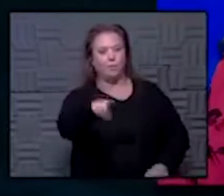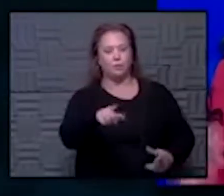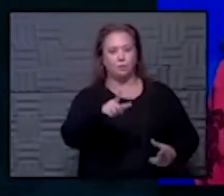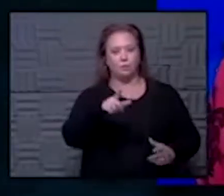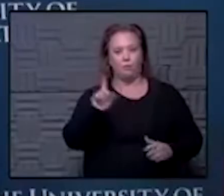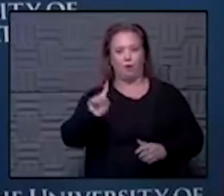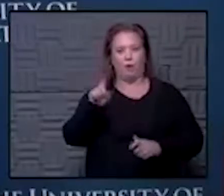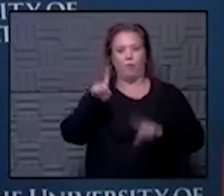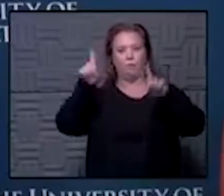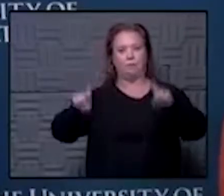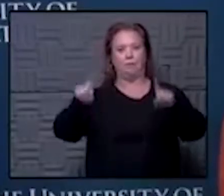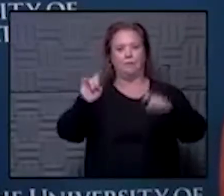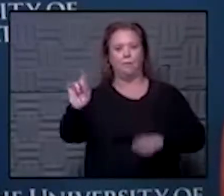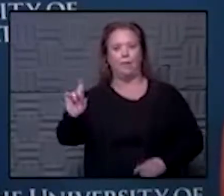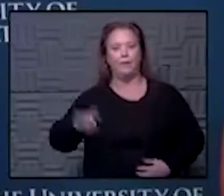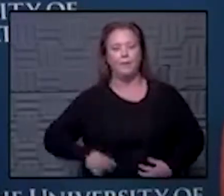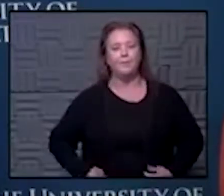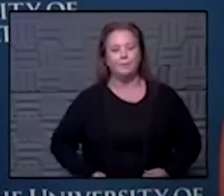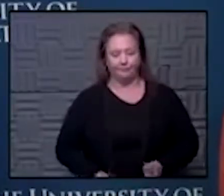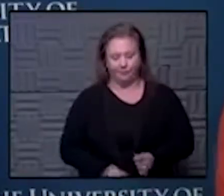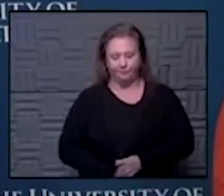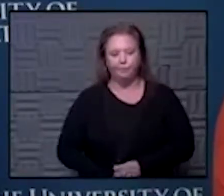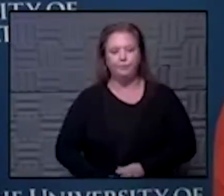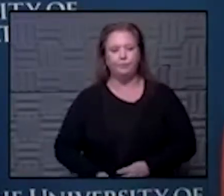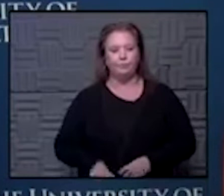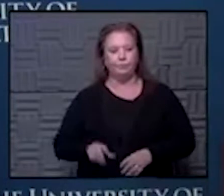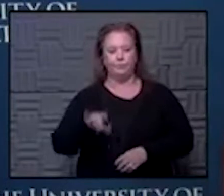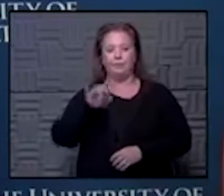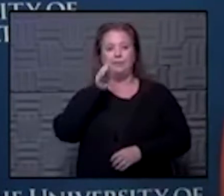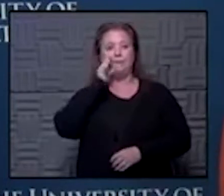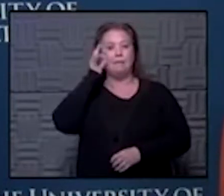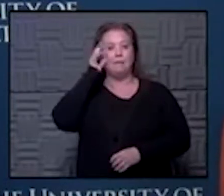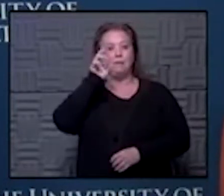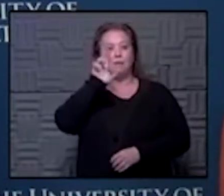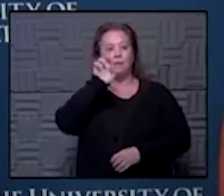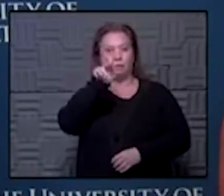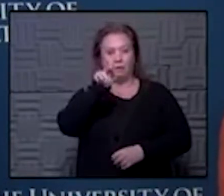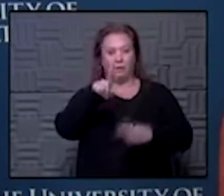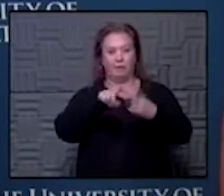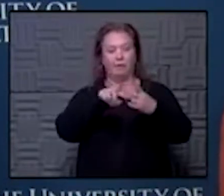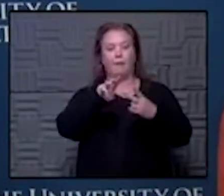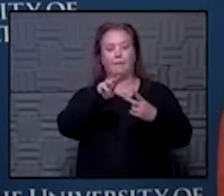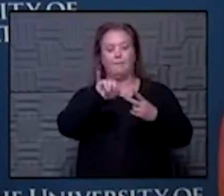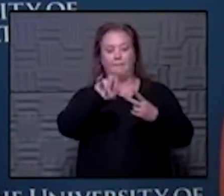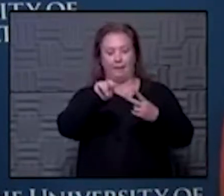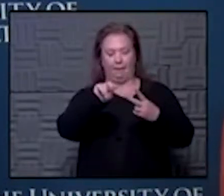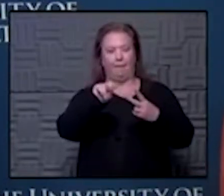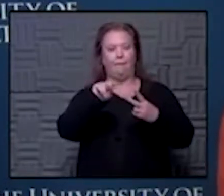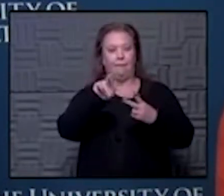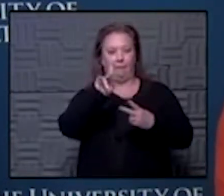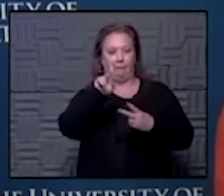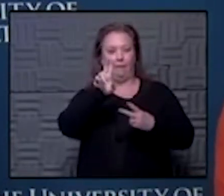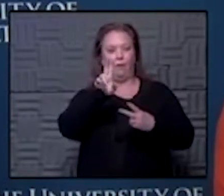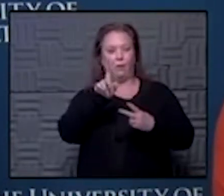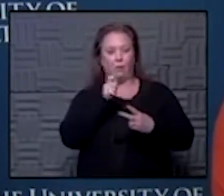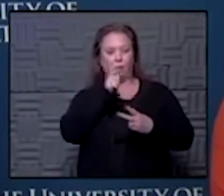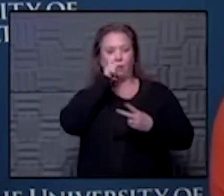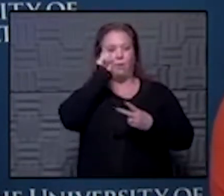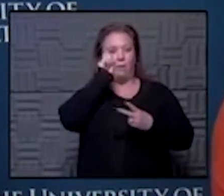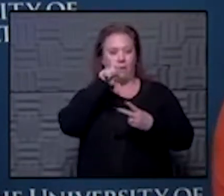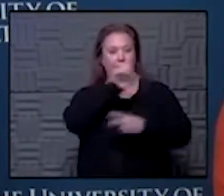Yeah, so we still have the Indian Creek and the main campus drive-through swab clinics